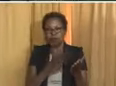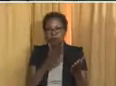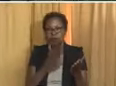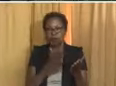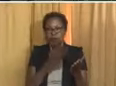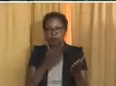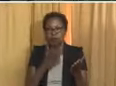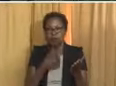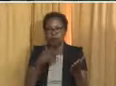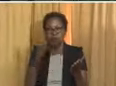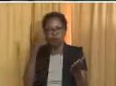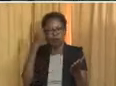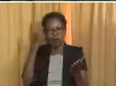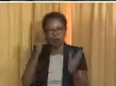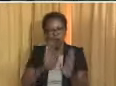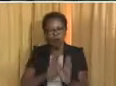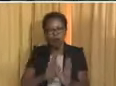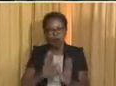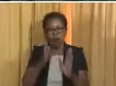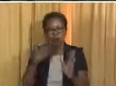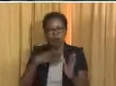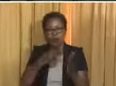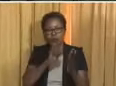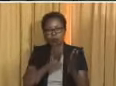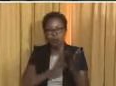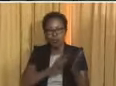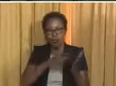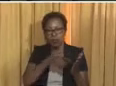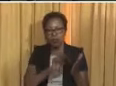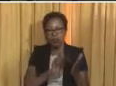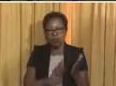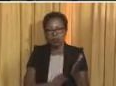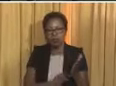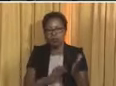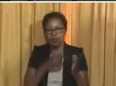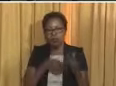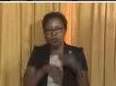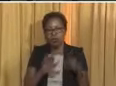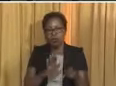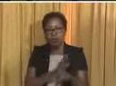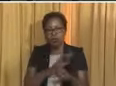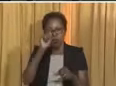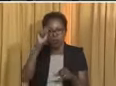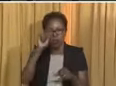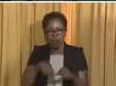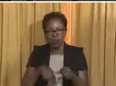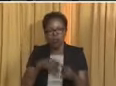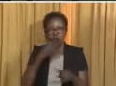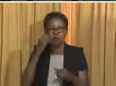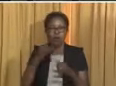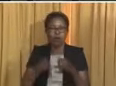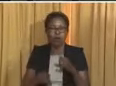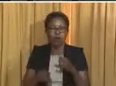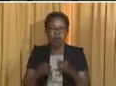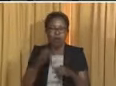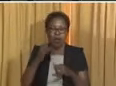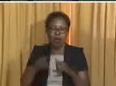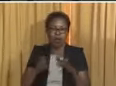leave that for parties to read when they read my full judgment. Finally, on the last issue,